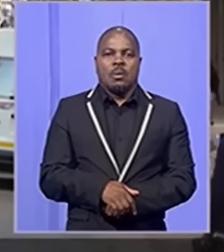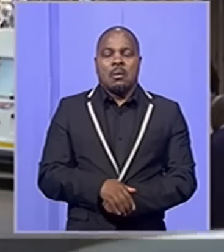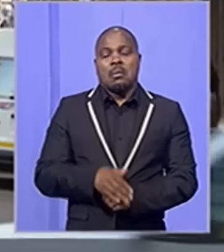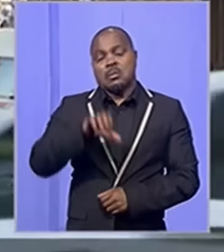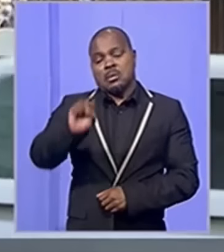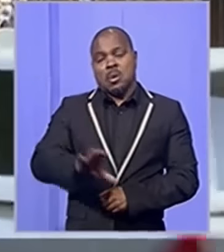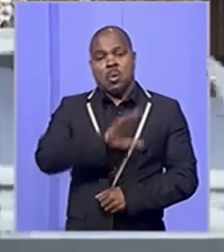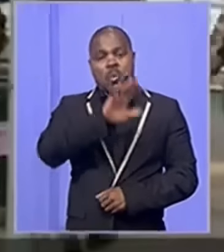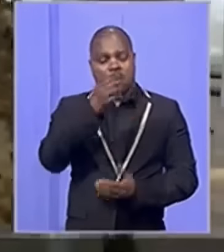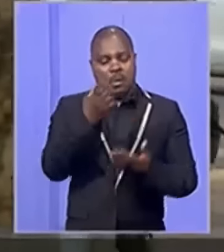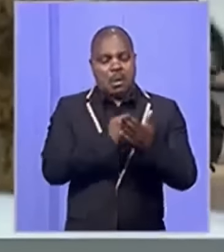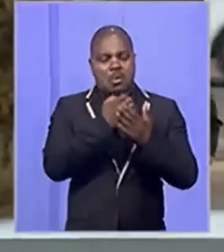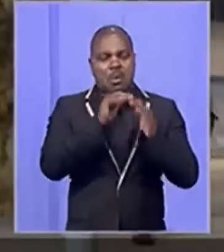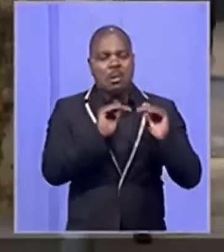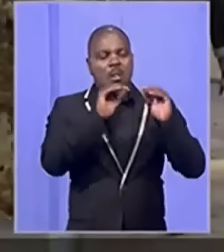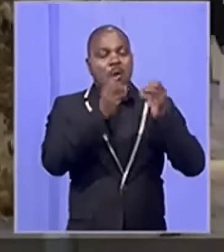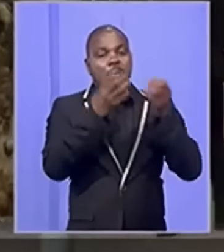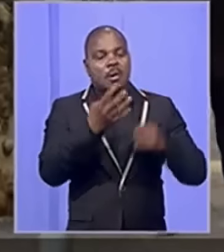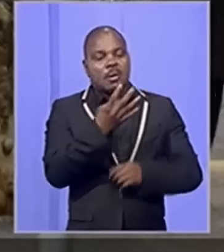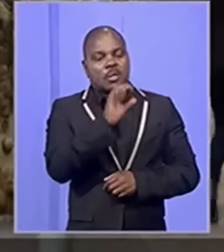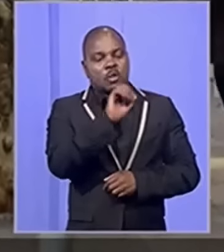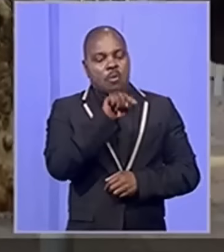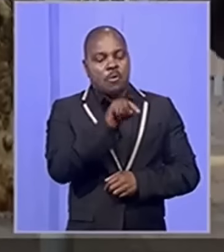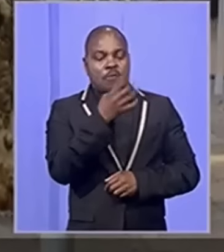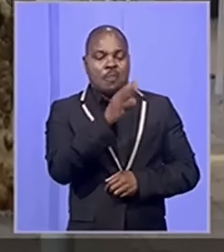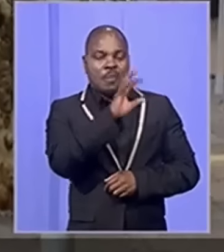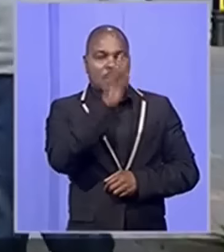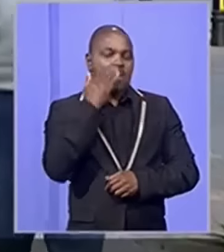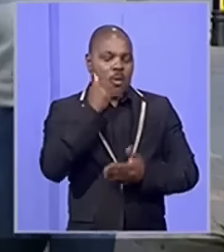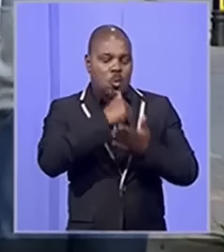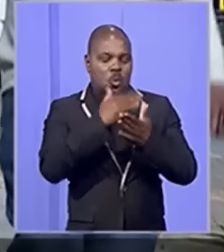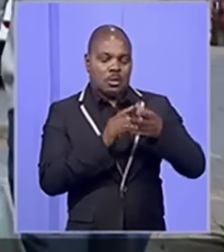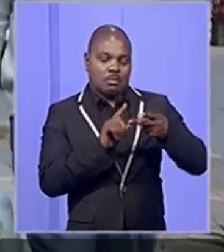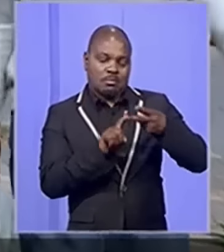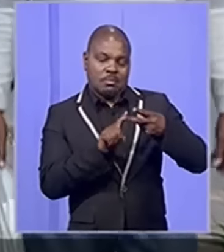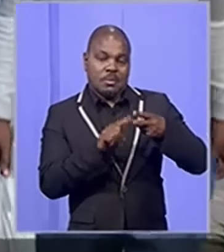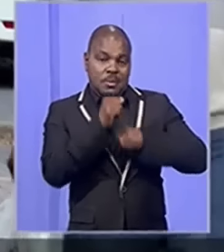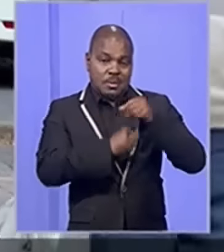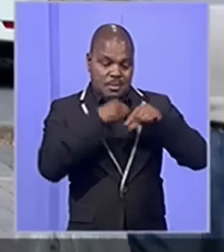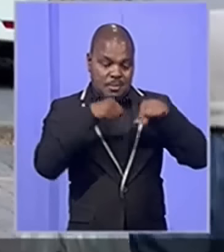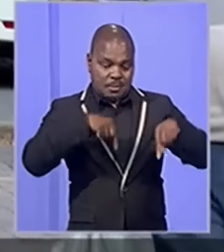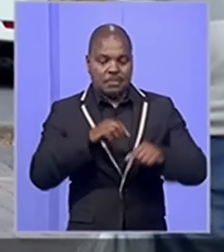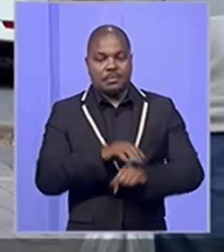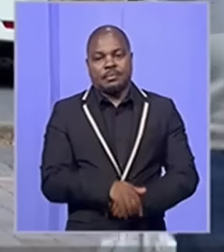Ikonomi ya naga e godile ka lefela phegelwana 4 mo kotareng ya bobedi ya ngwaga.